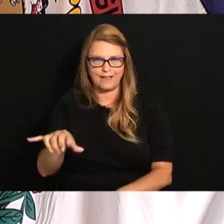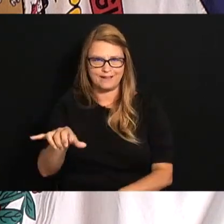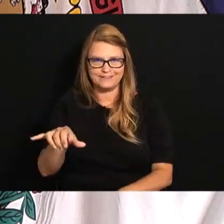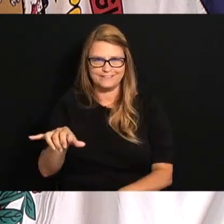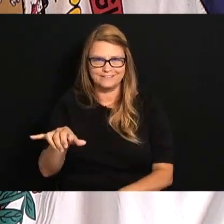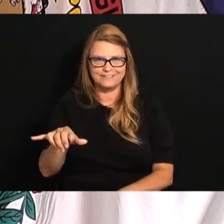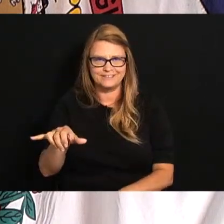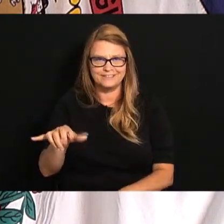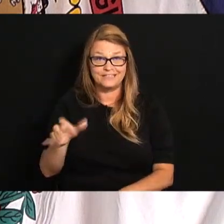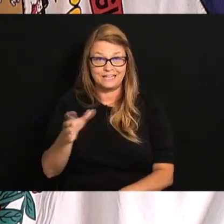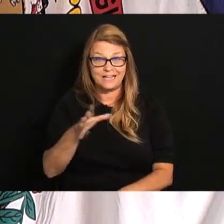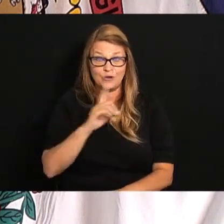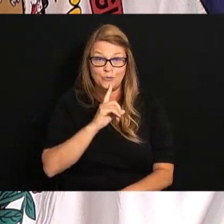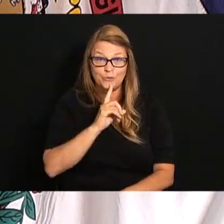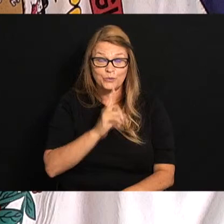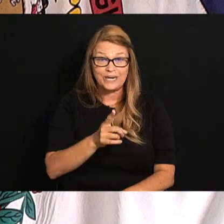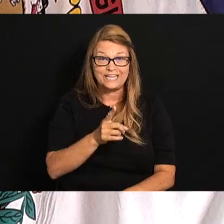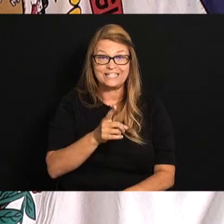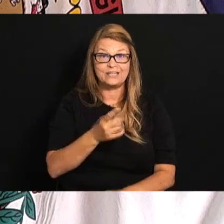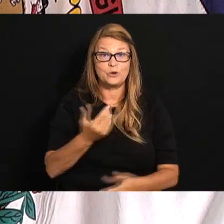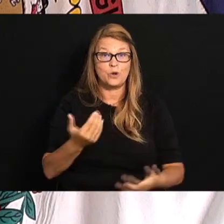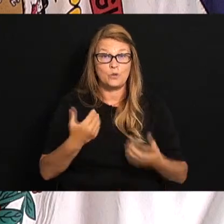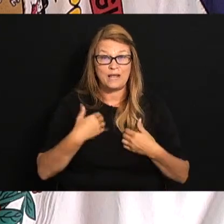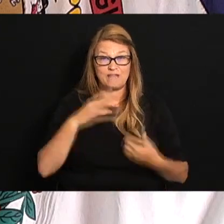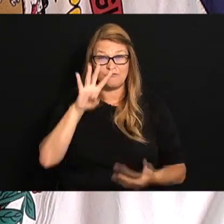and truly, at the end of the day, we got